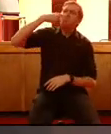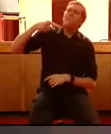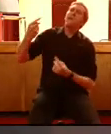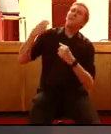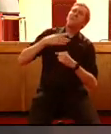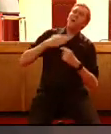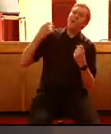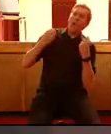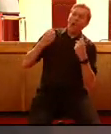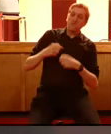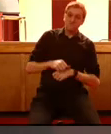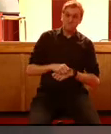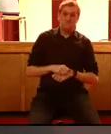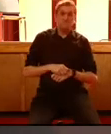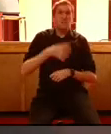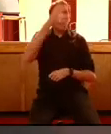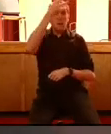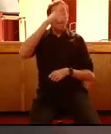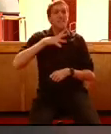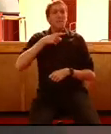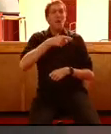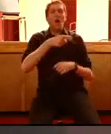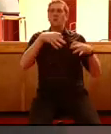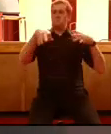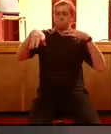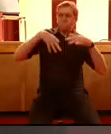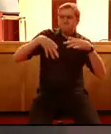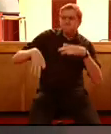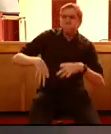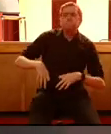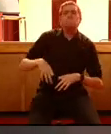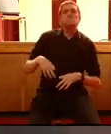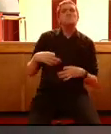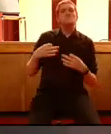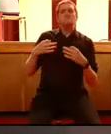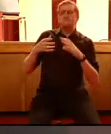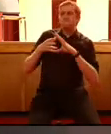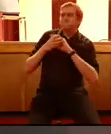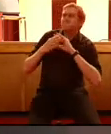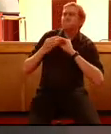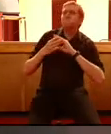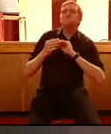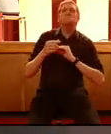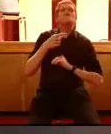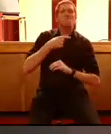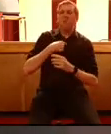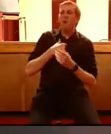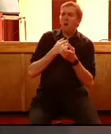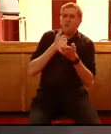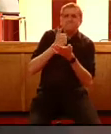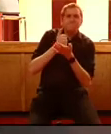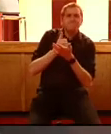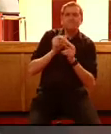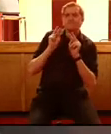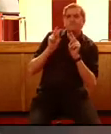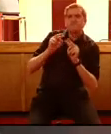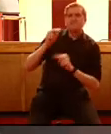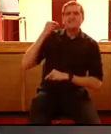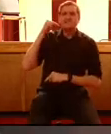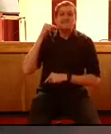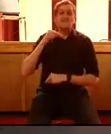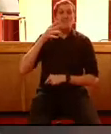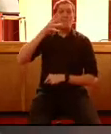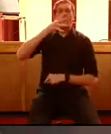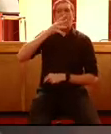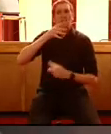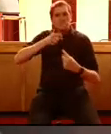This man basically explained to me how he was helping to watch out for his niece. The mom was going through a hard